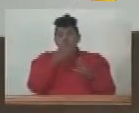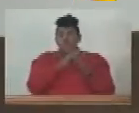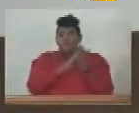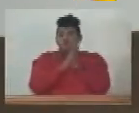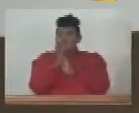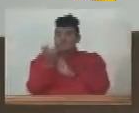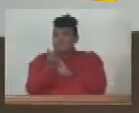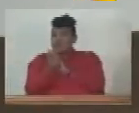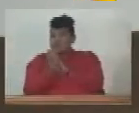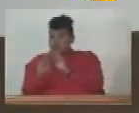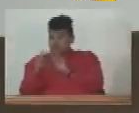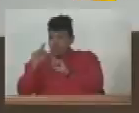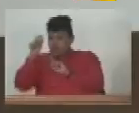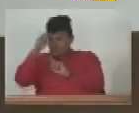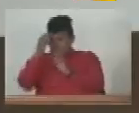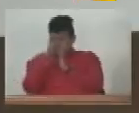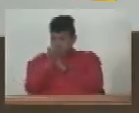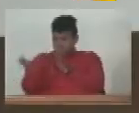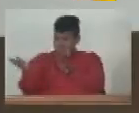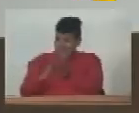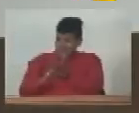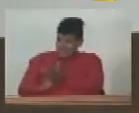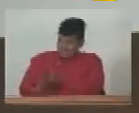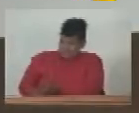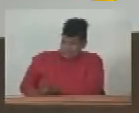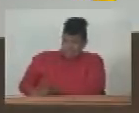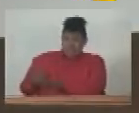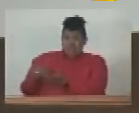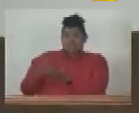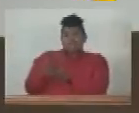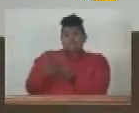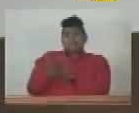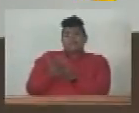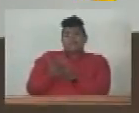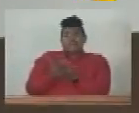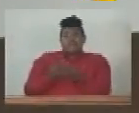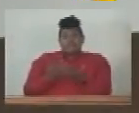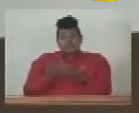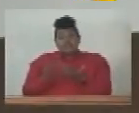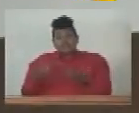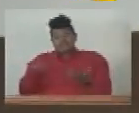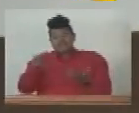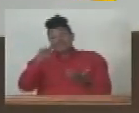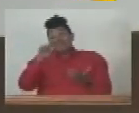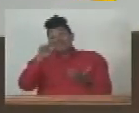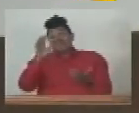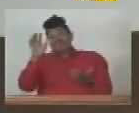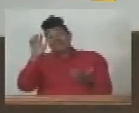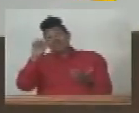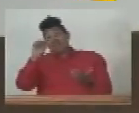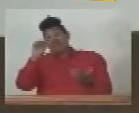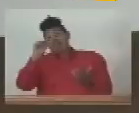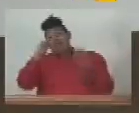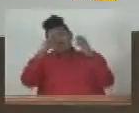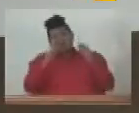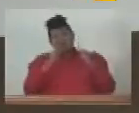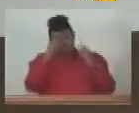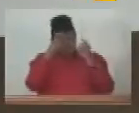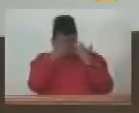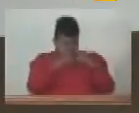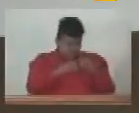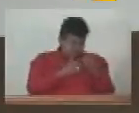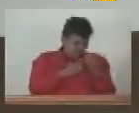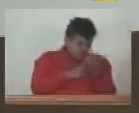when the Governor General signs off the plea bargaining bill, the arbitration bill, and also mediation, which